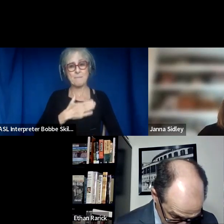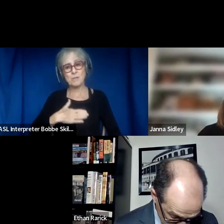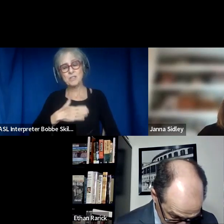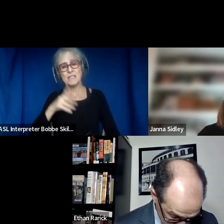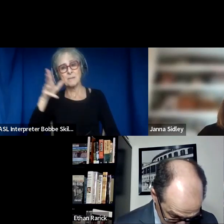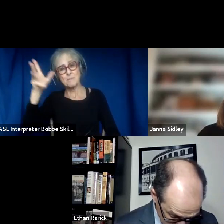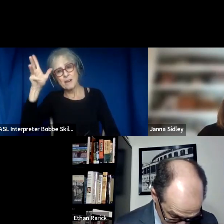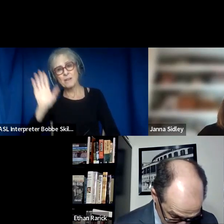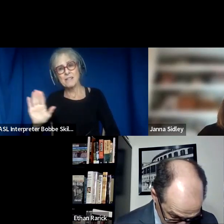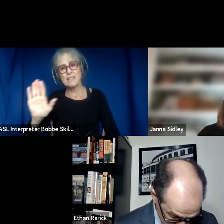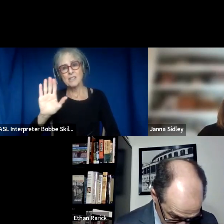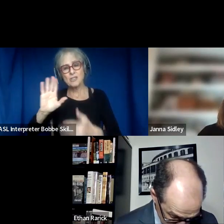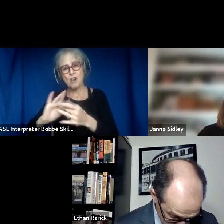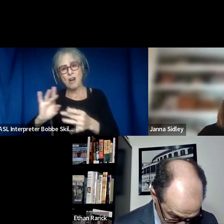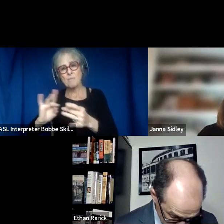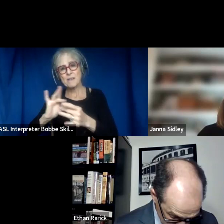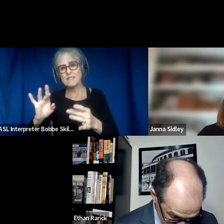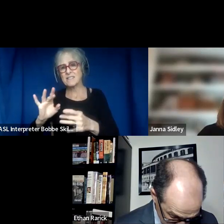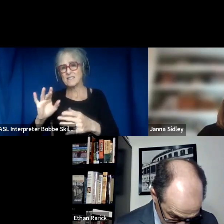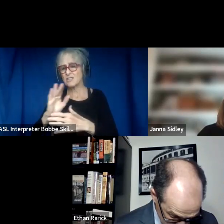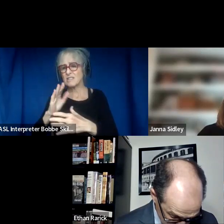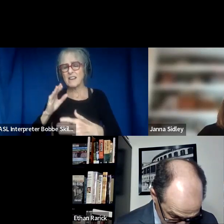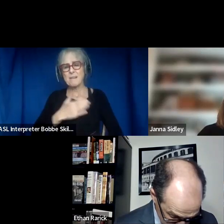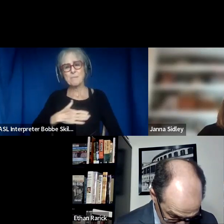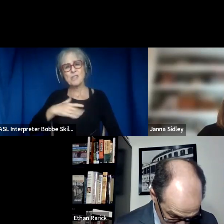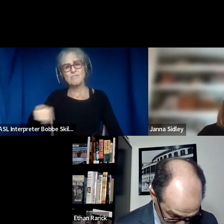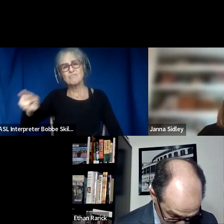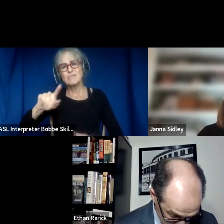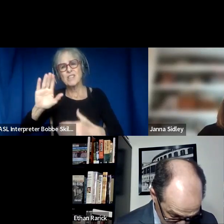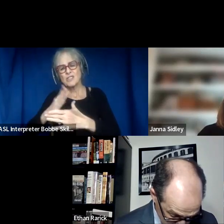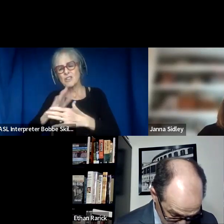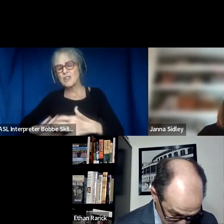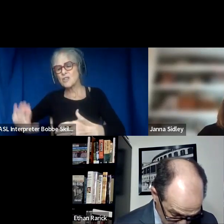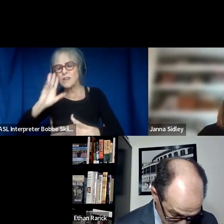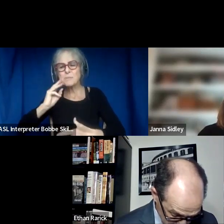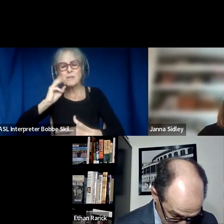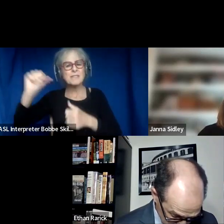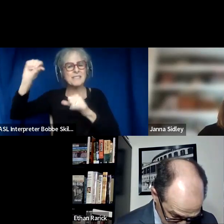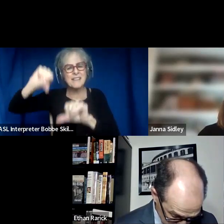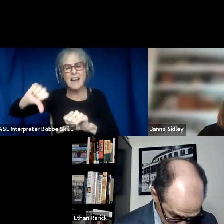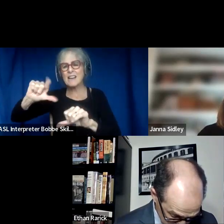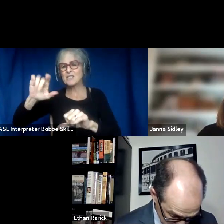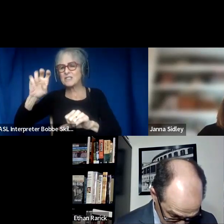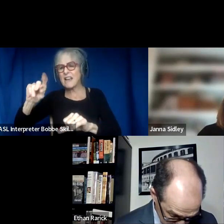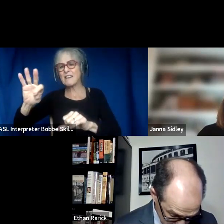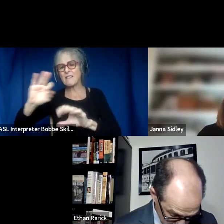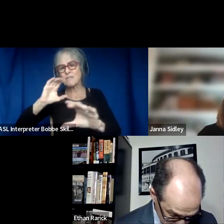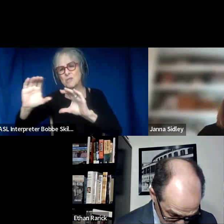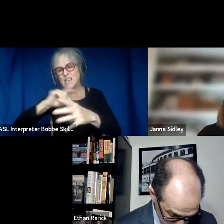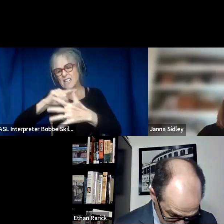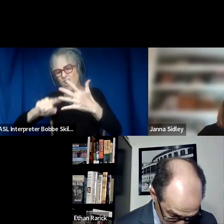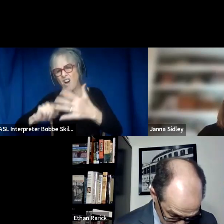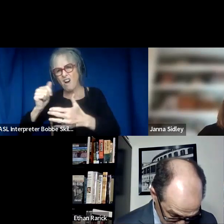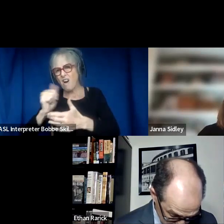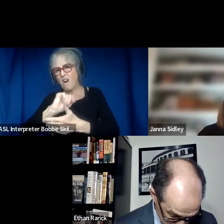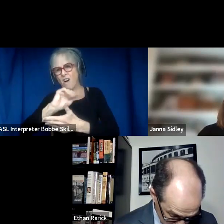the past several weeks, months, sharing their entanglement experiences, their denials, their lack of communication. These things are things that really